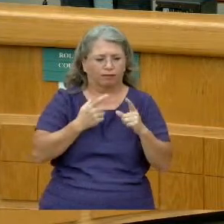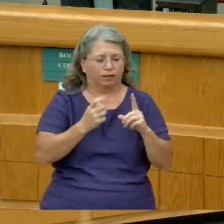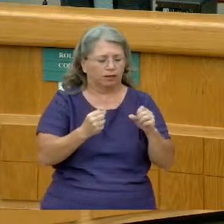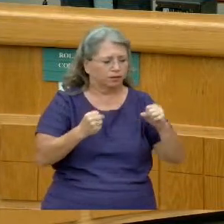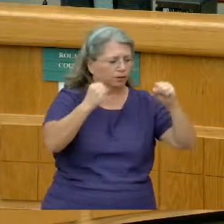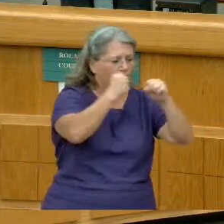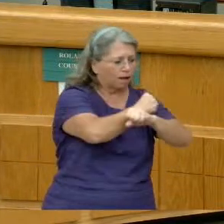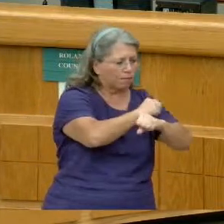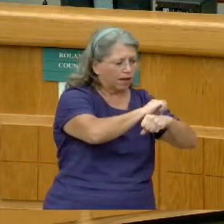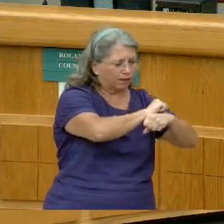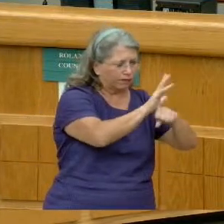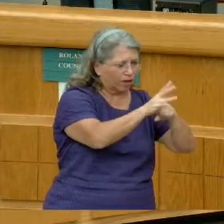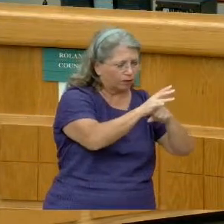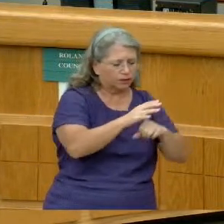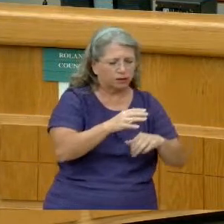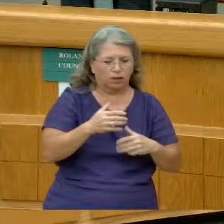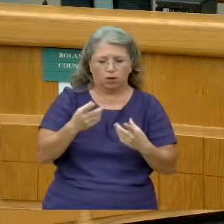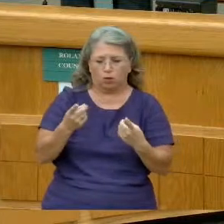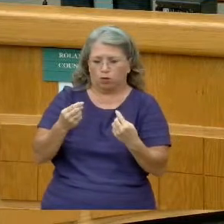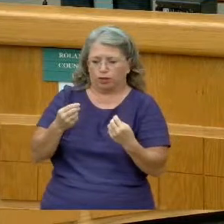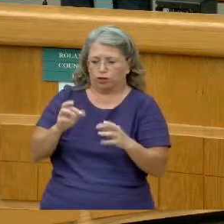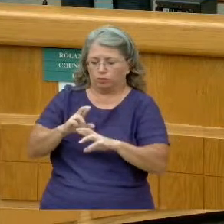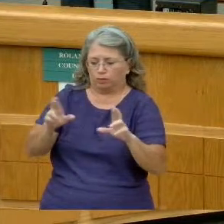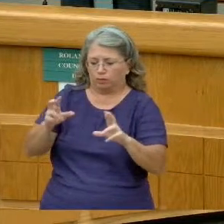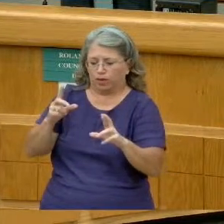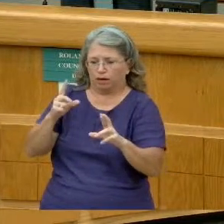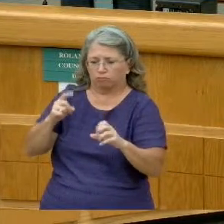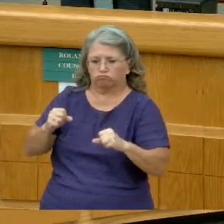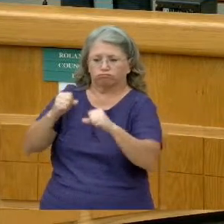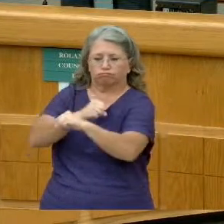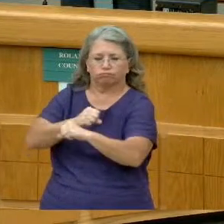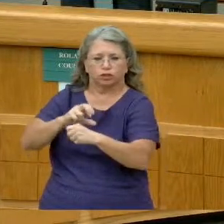a storm in the Gulf. I always